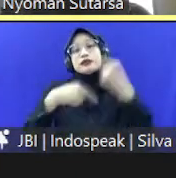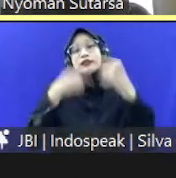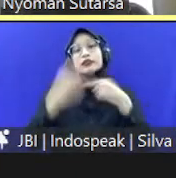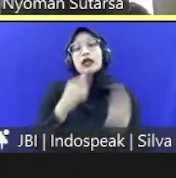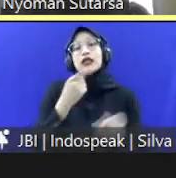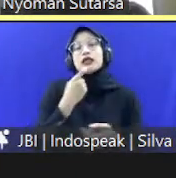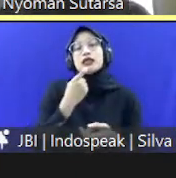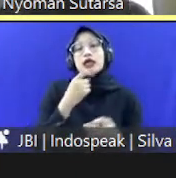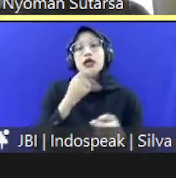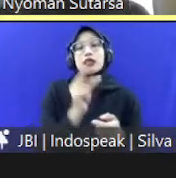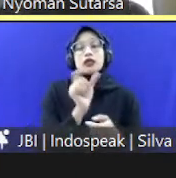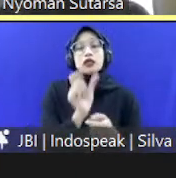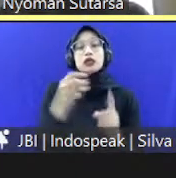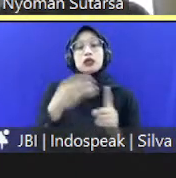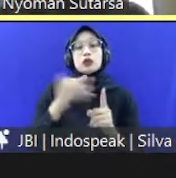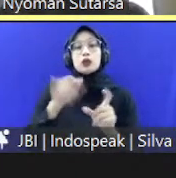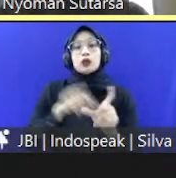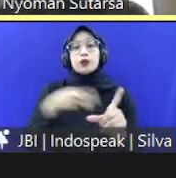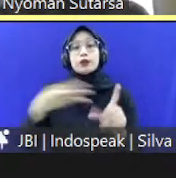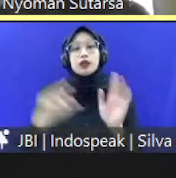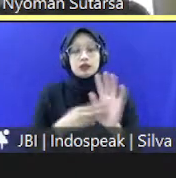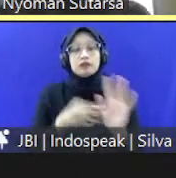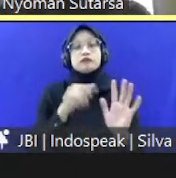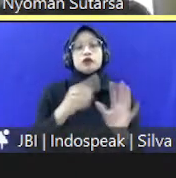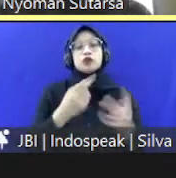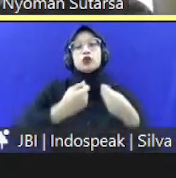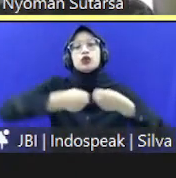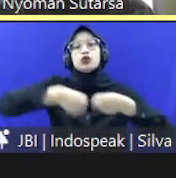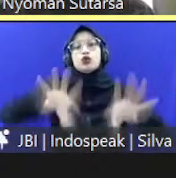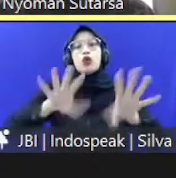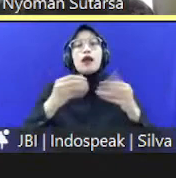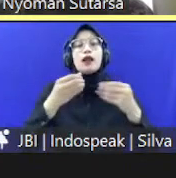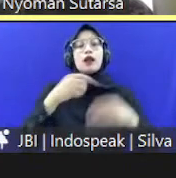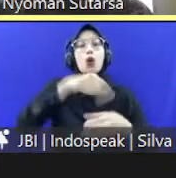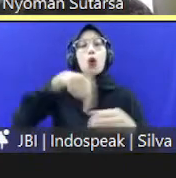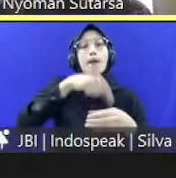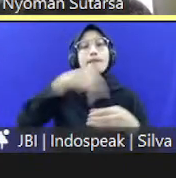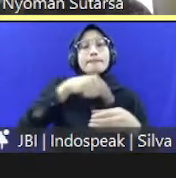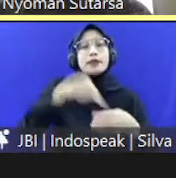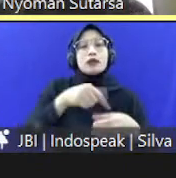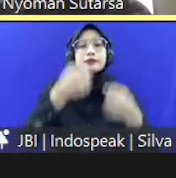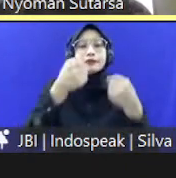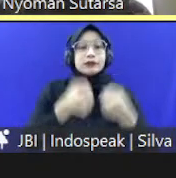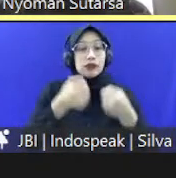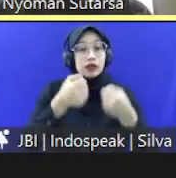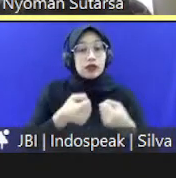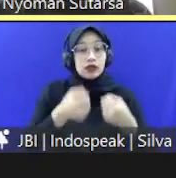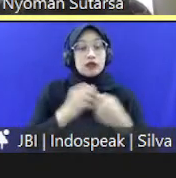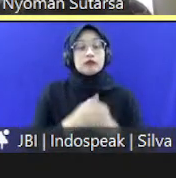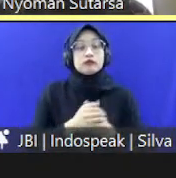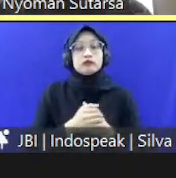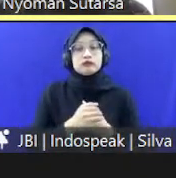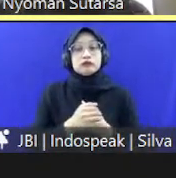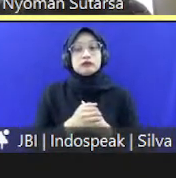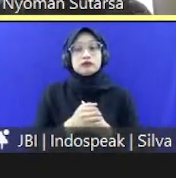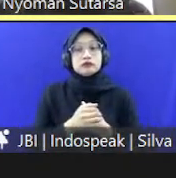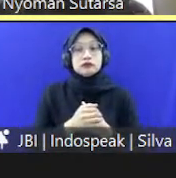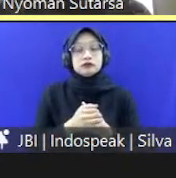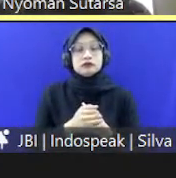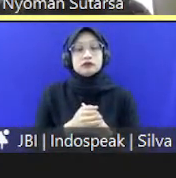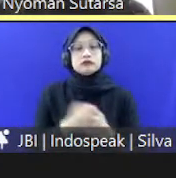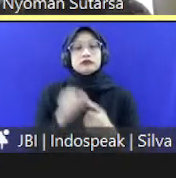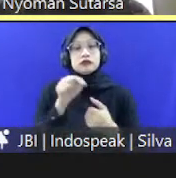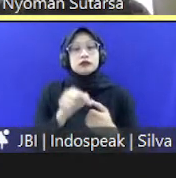worker selling instant coffee around the prison of Jakarta, social movement restriction along with self-isolation